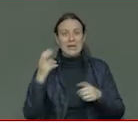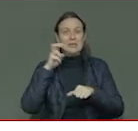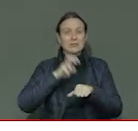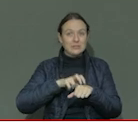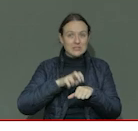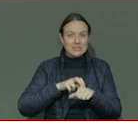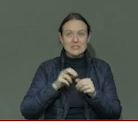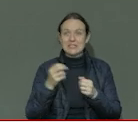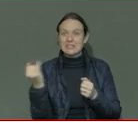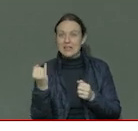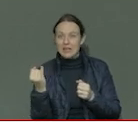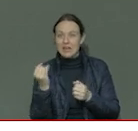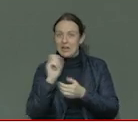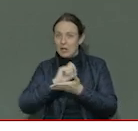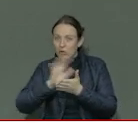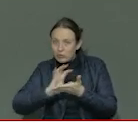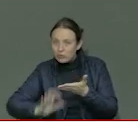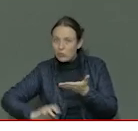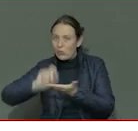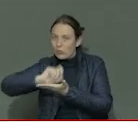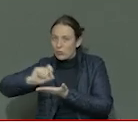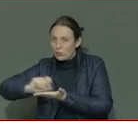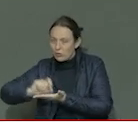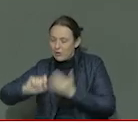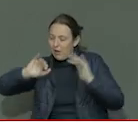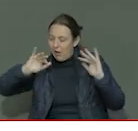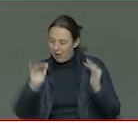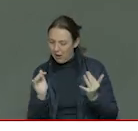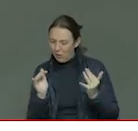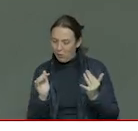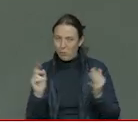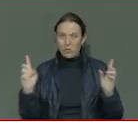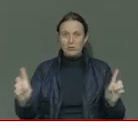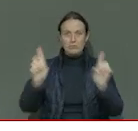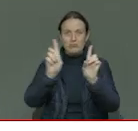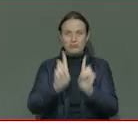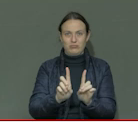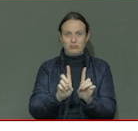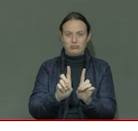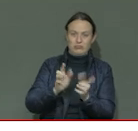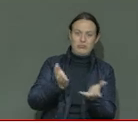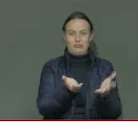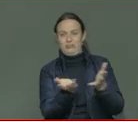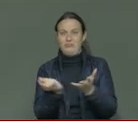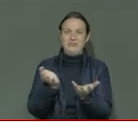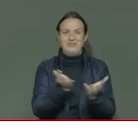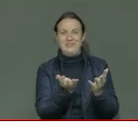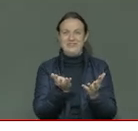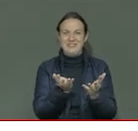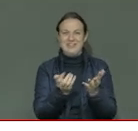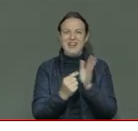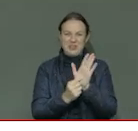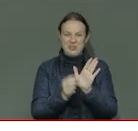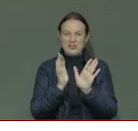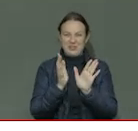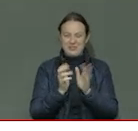a situation for a boy and a tiger to be alone at sea. And I'm going to show you how he does that.